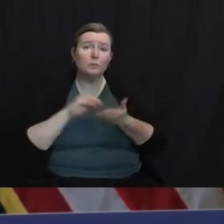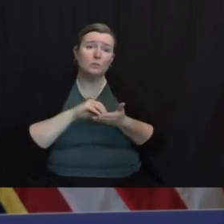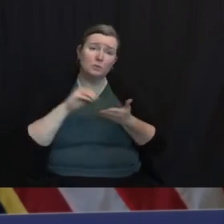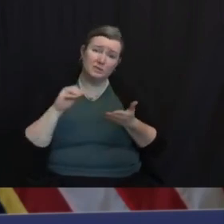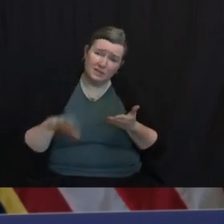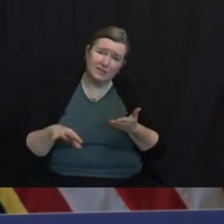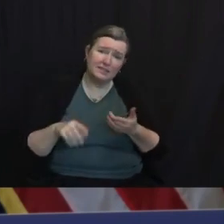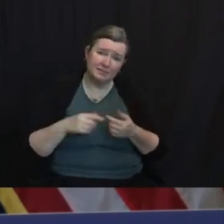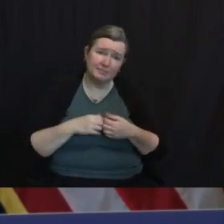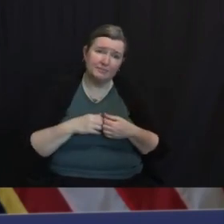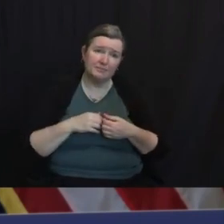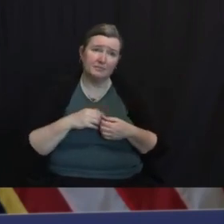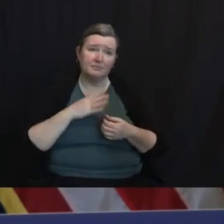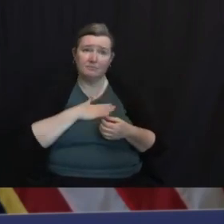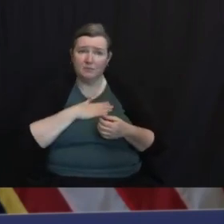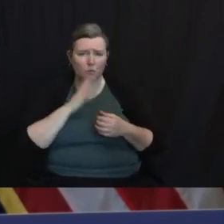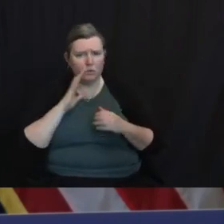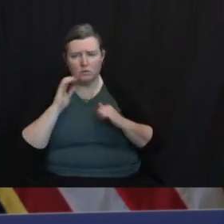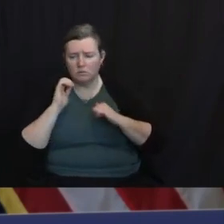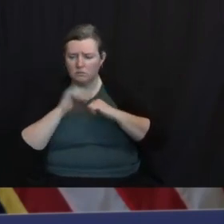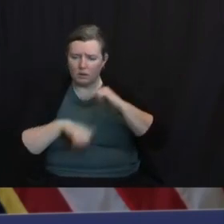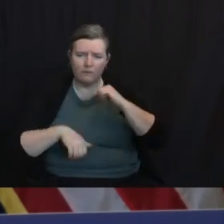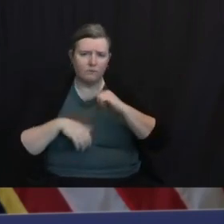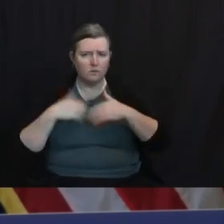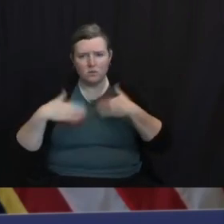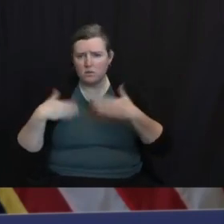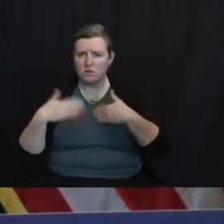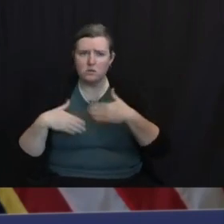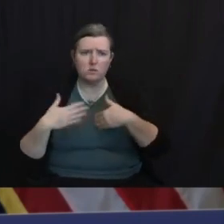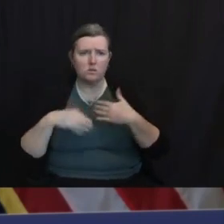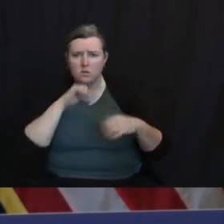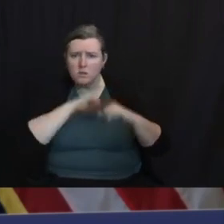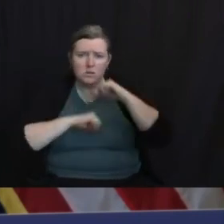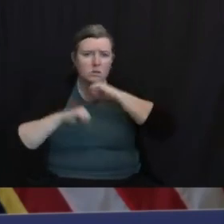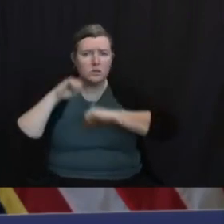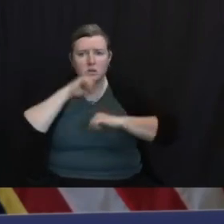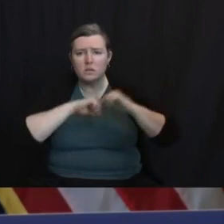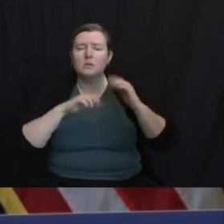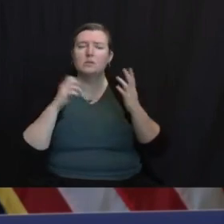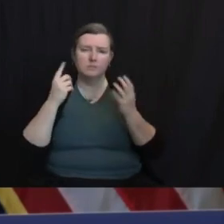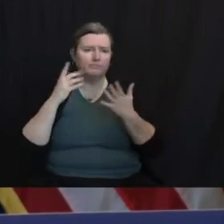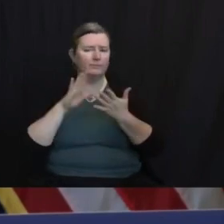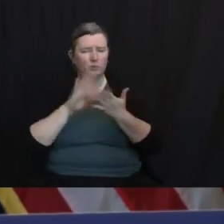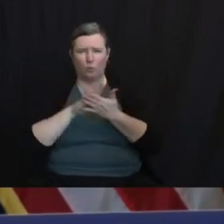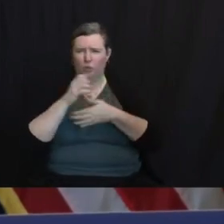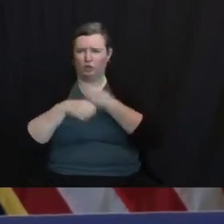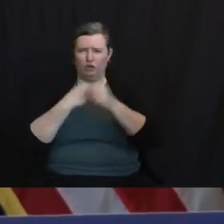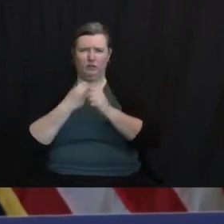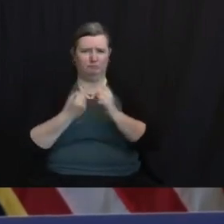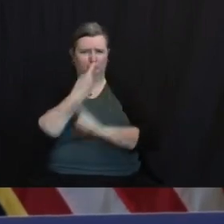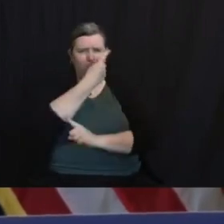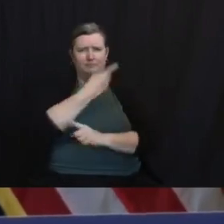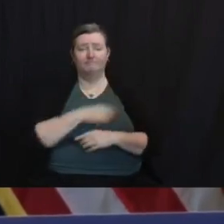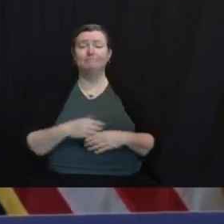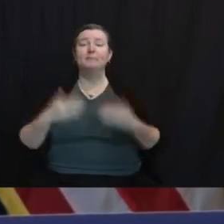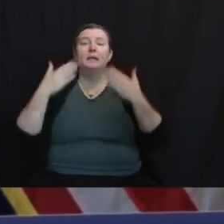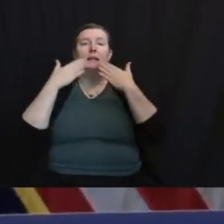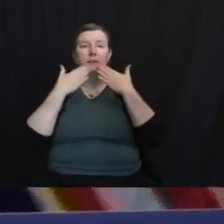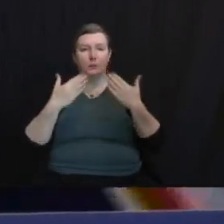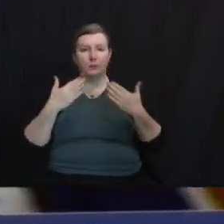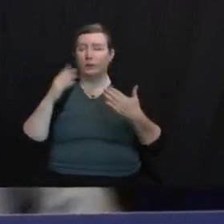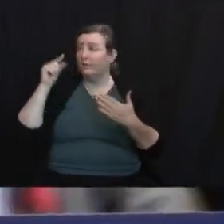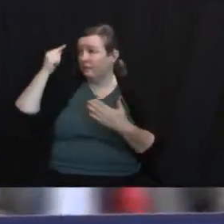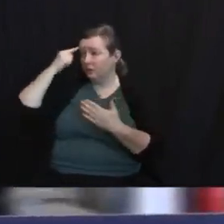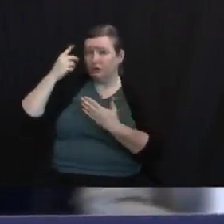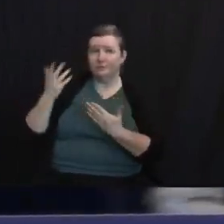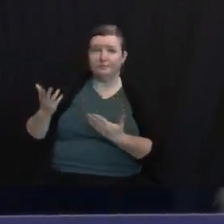inspiring resiliency in the face of unprecedented challenges. Thank you, Governor. Thank you, Angelica, and thank you